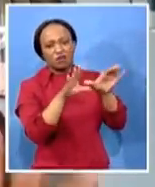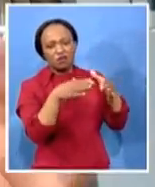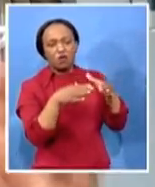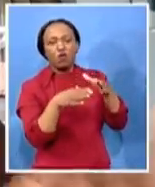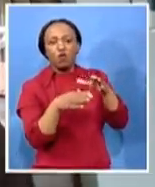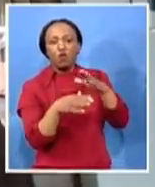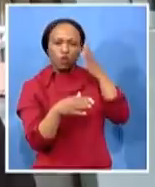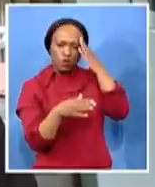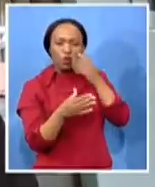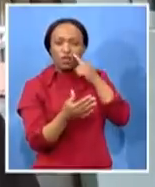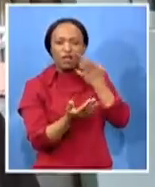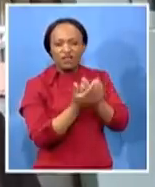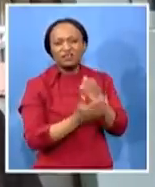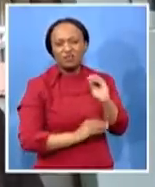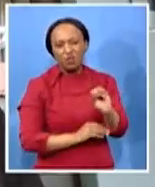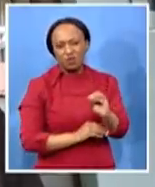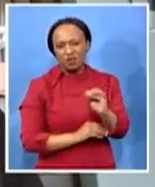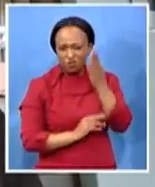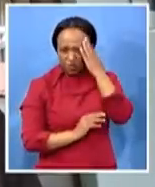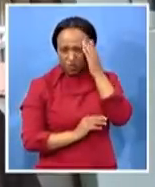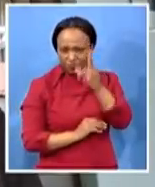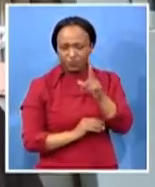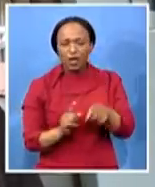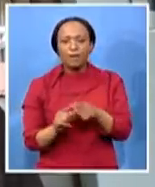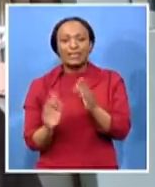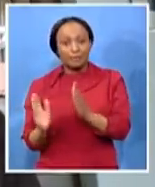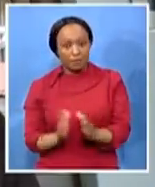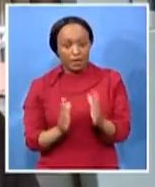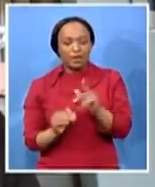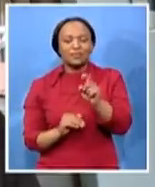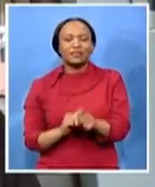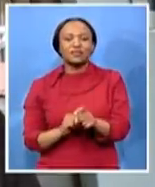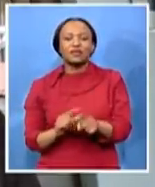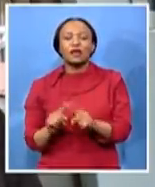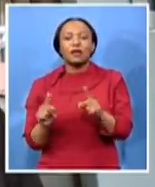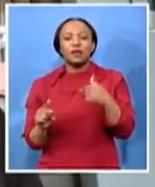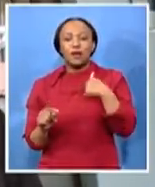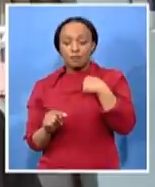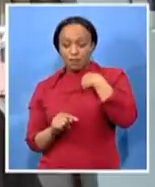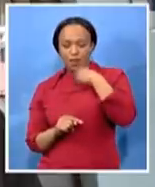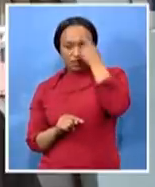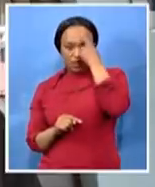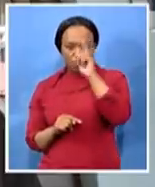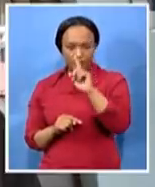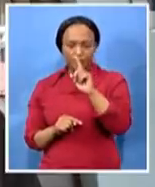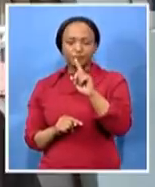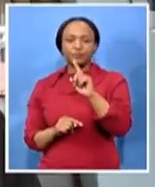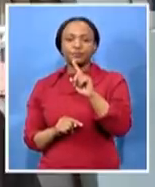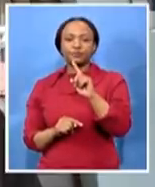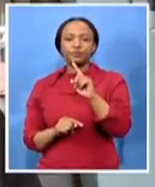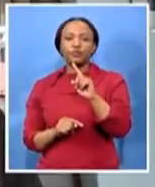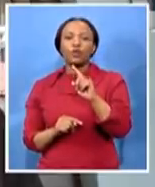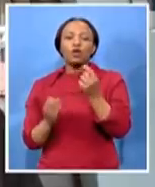So he must be prepared for that. But I think there are so many within the ruling party who are so